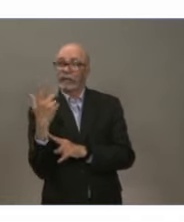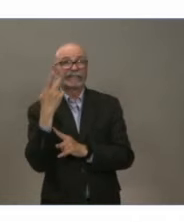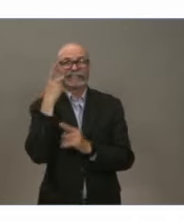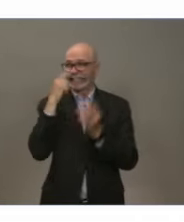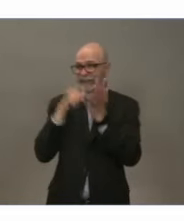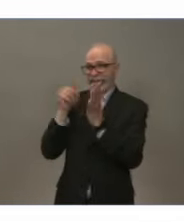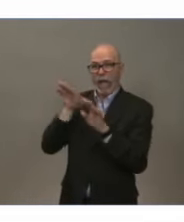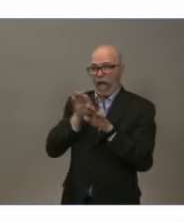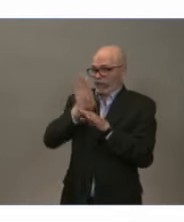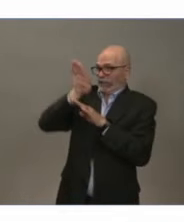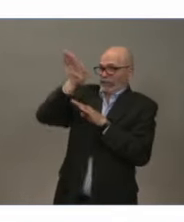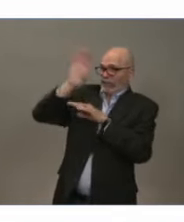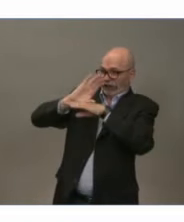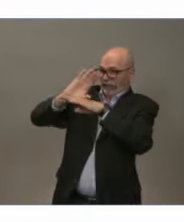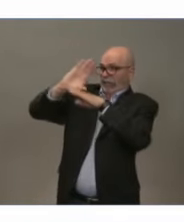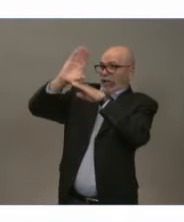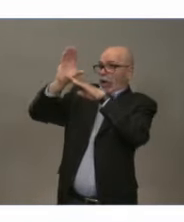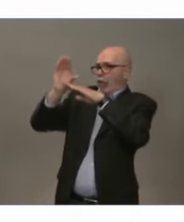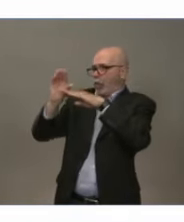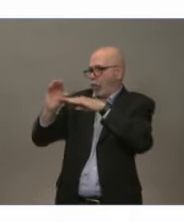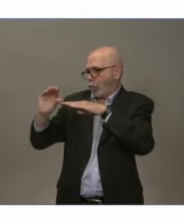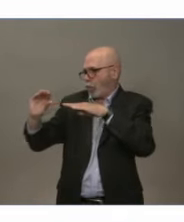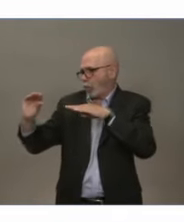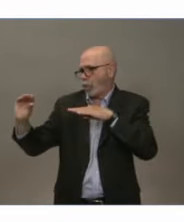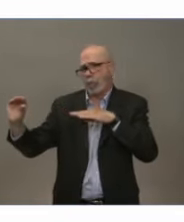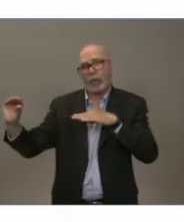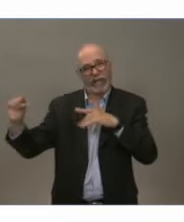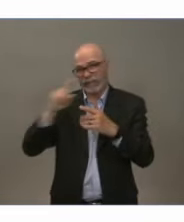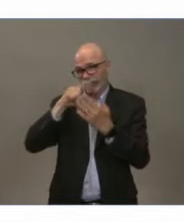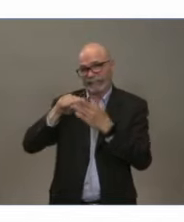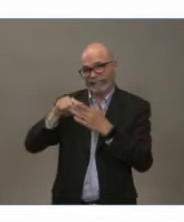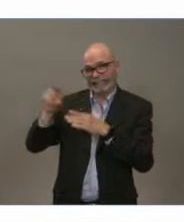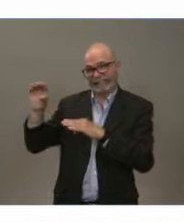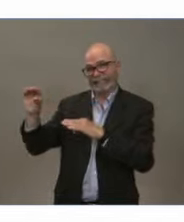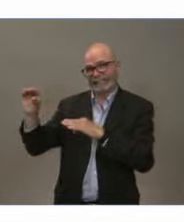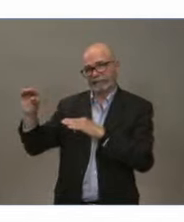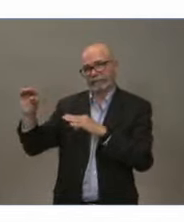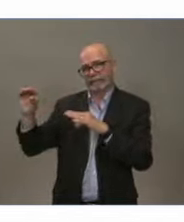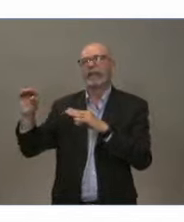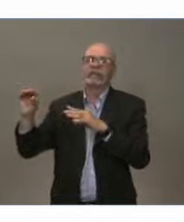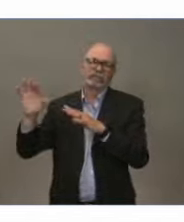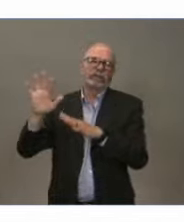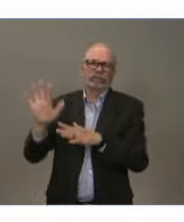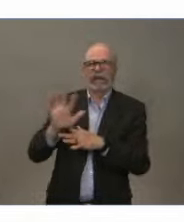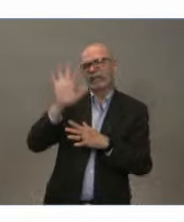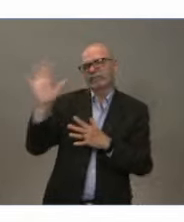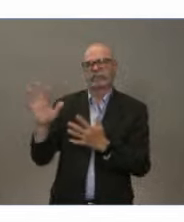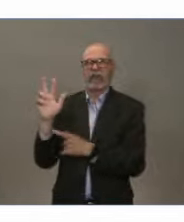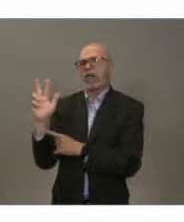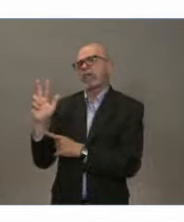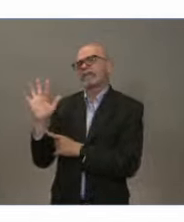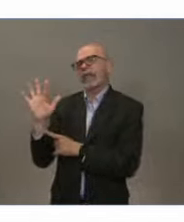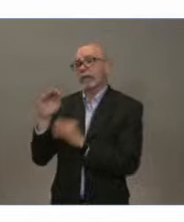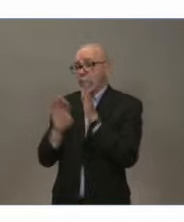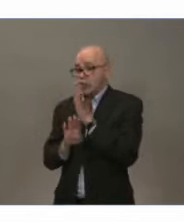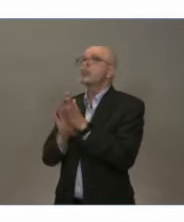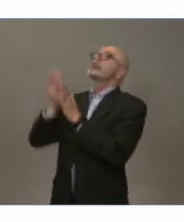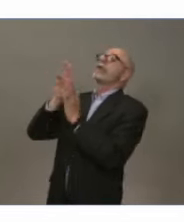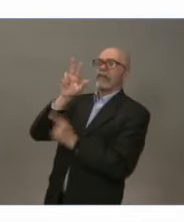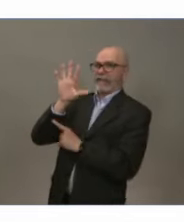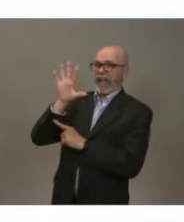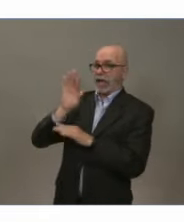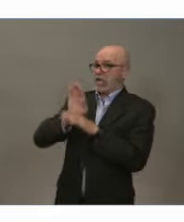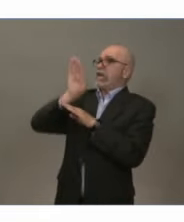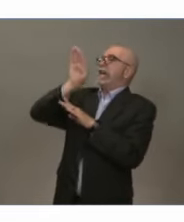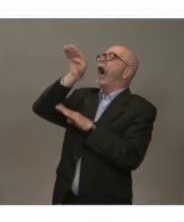that peak would be, or I said, that around 35 hospitalizations at the peak of the curve.